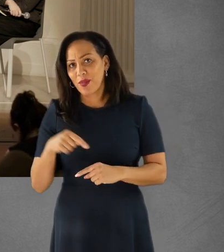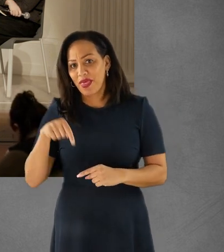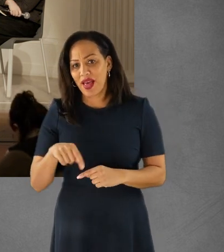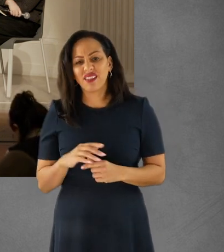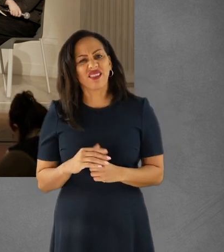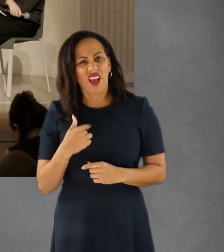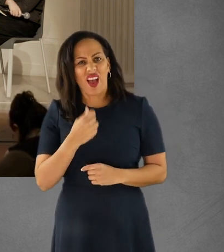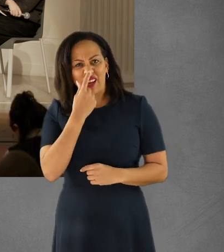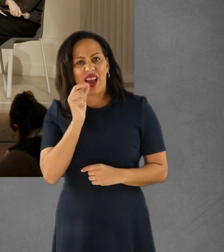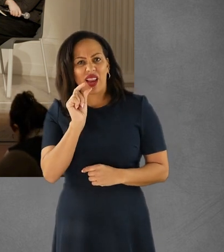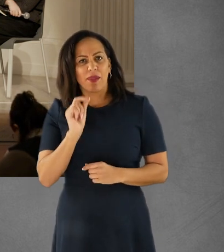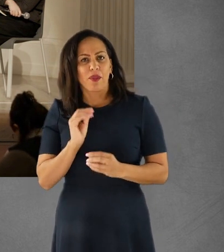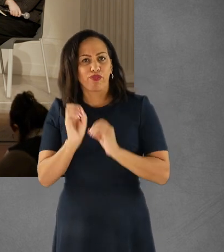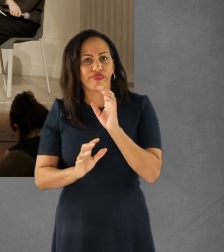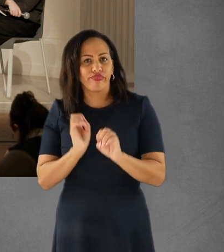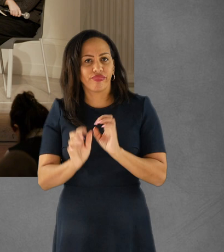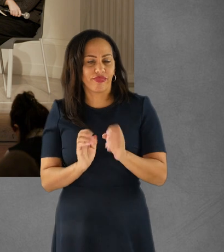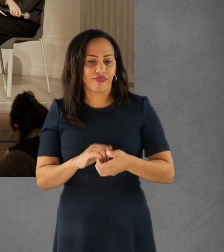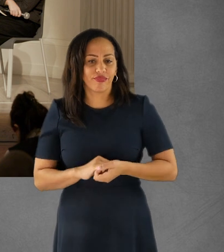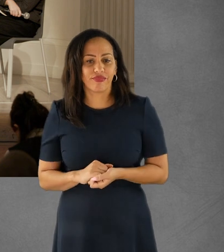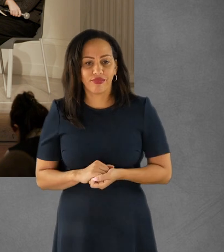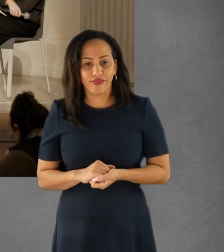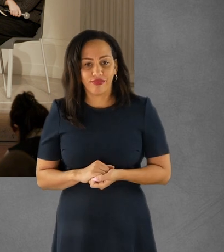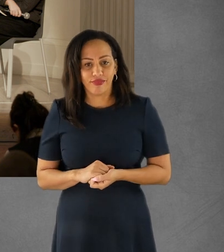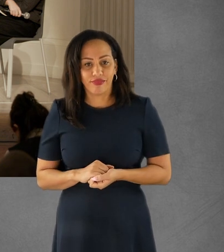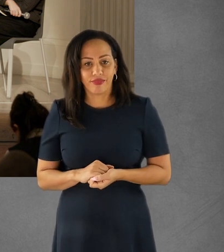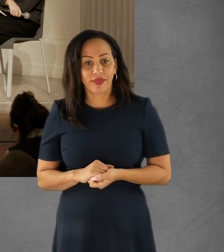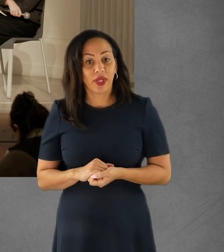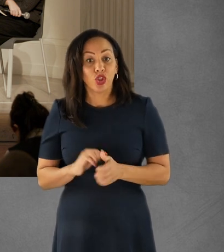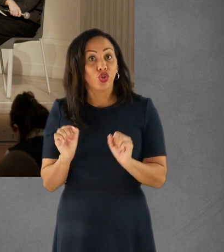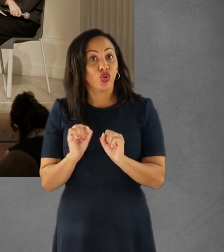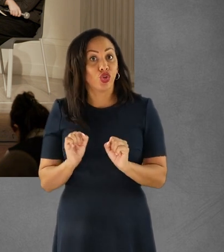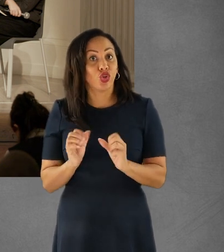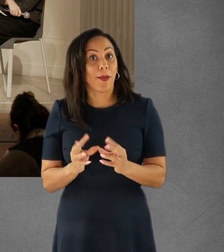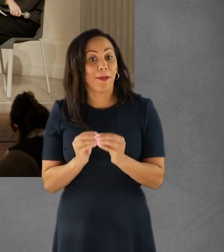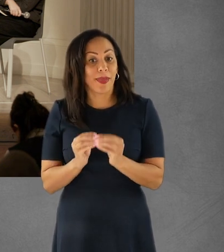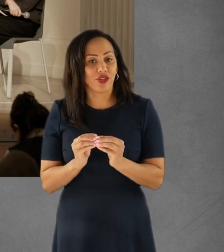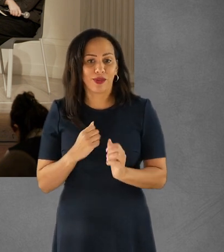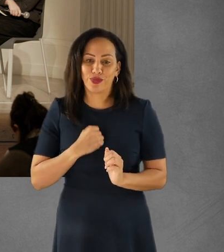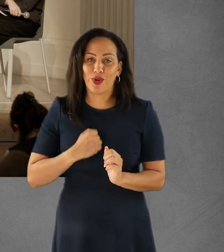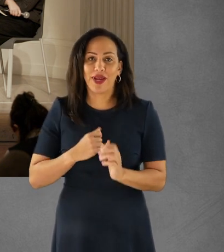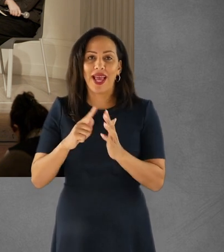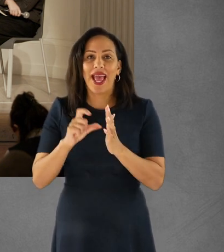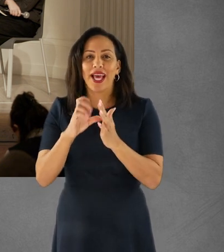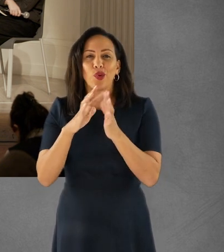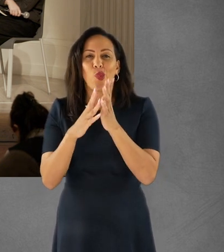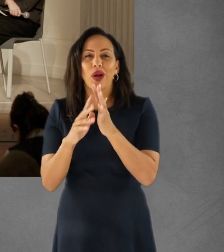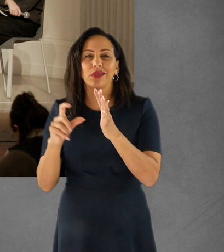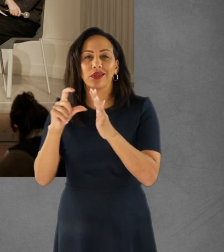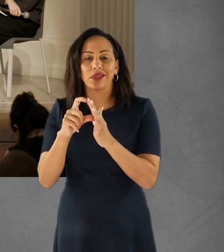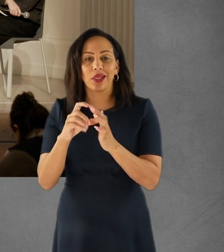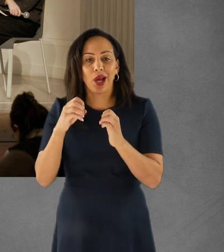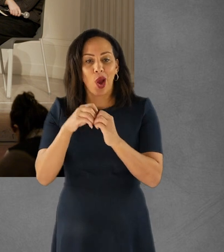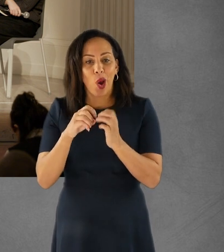we haven't really spoken about, and I can talk a little bit more about in terms of one of the first, and also someone we didn't mention yet, and sorry